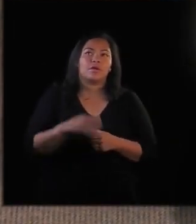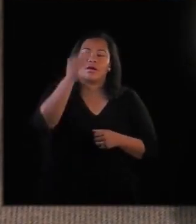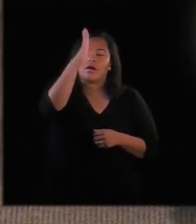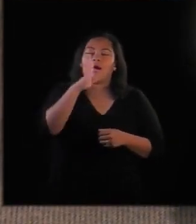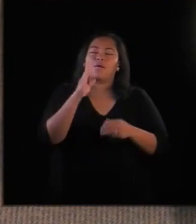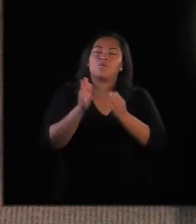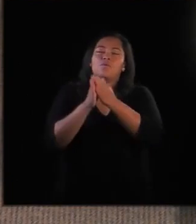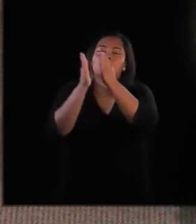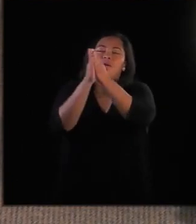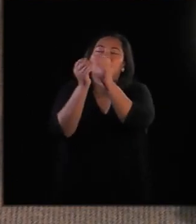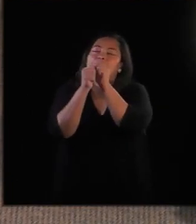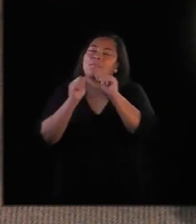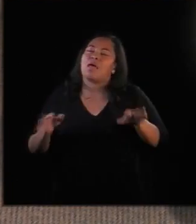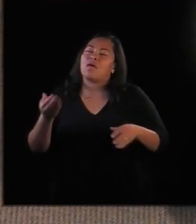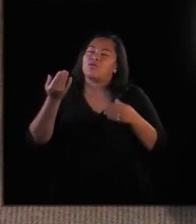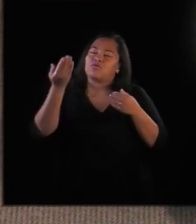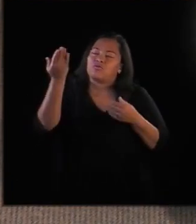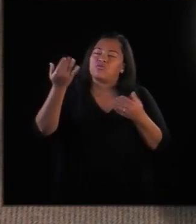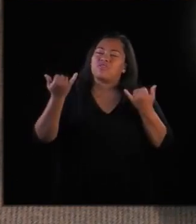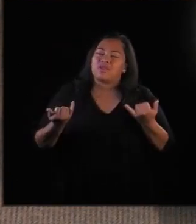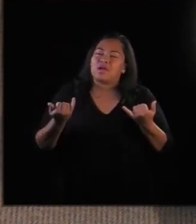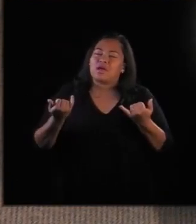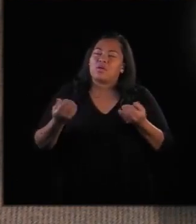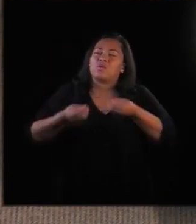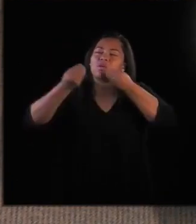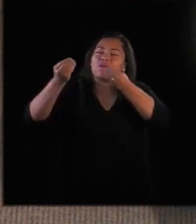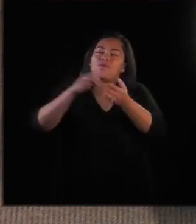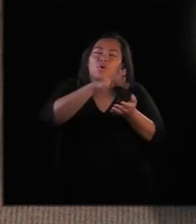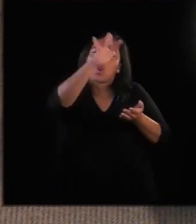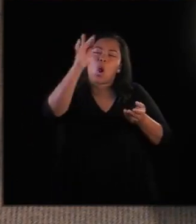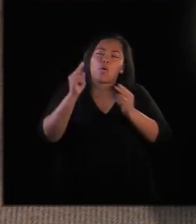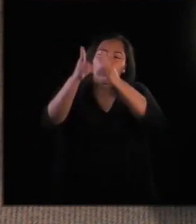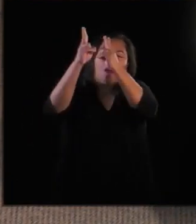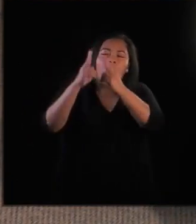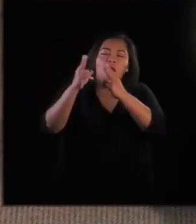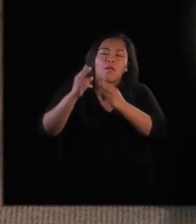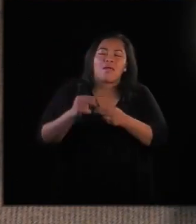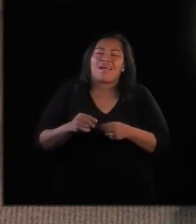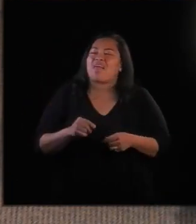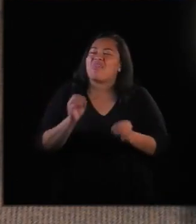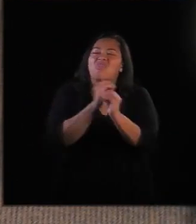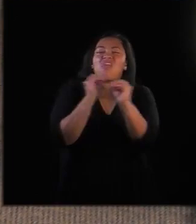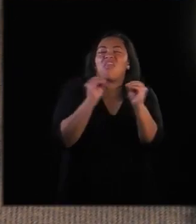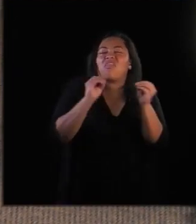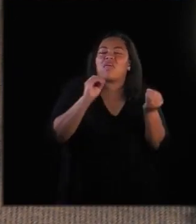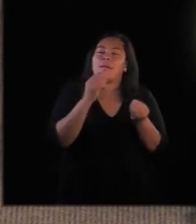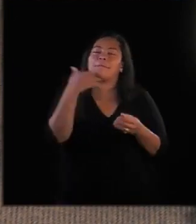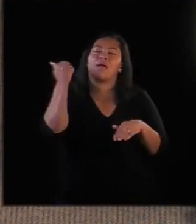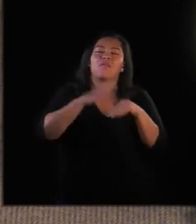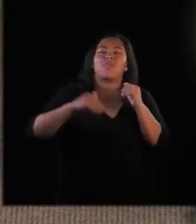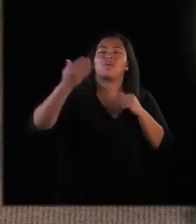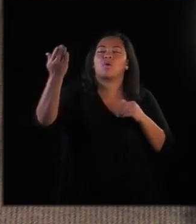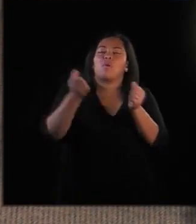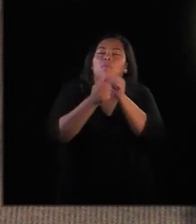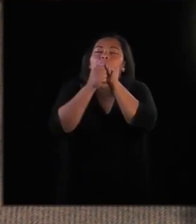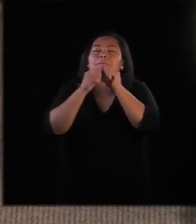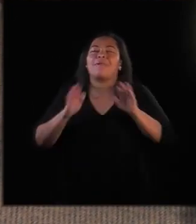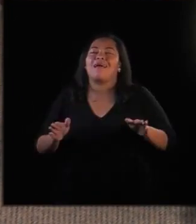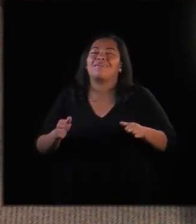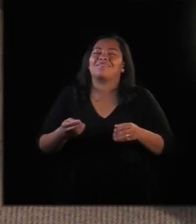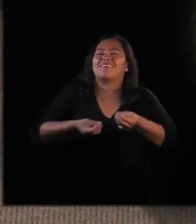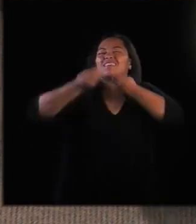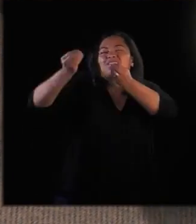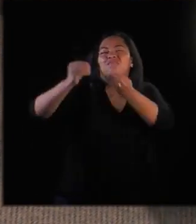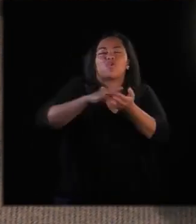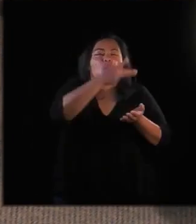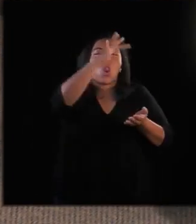God, we just praise and we bless you today as we worship. We give you glory and honor because truly there's nothing better than you, Lord. We bless and we just give you the